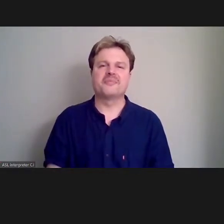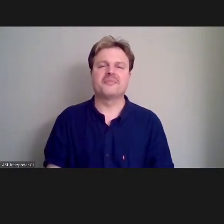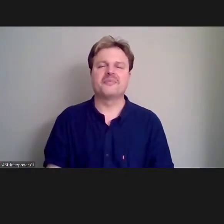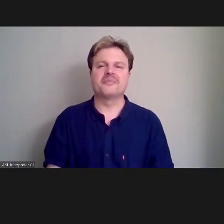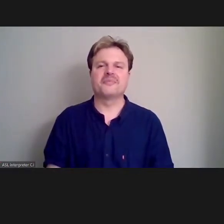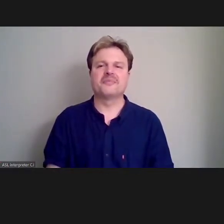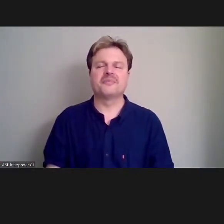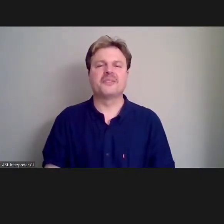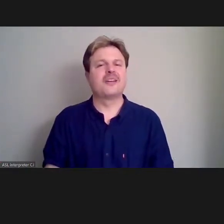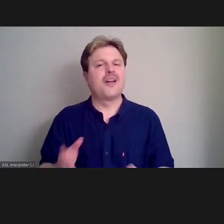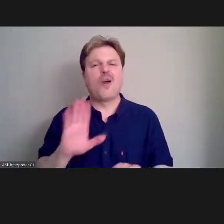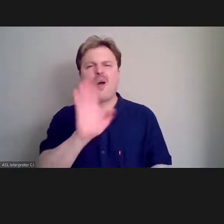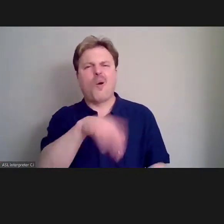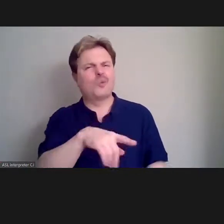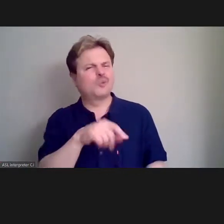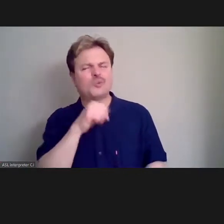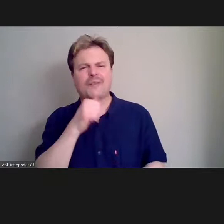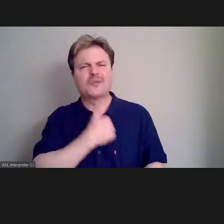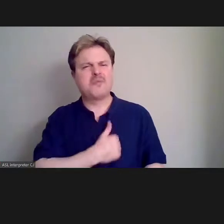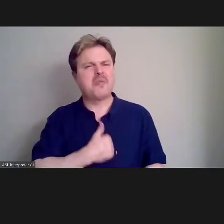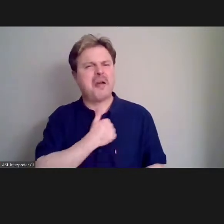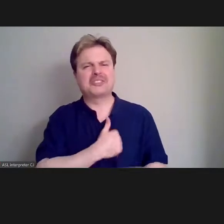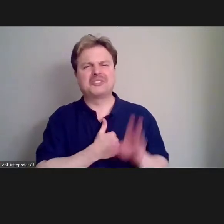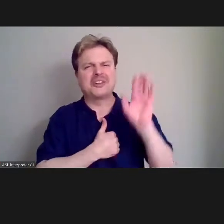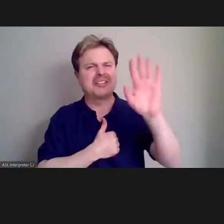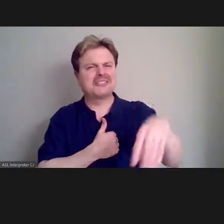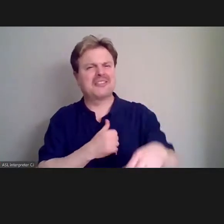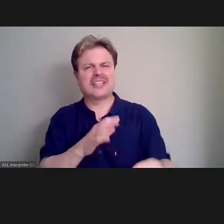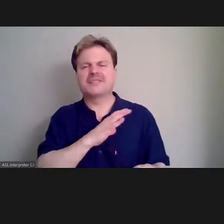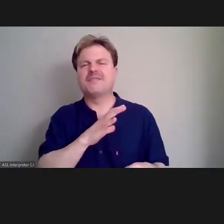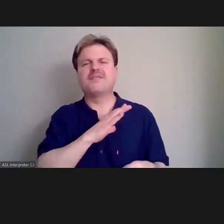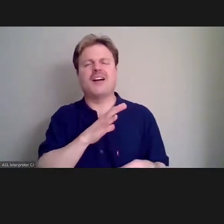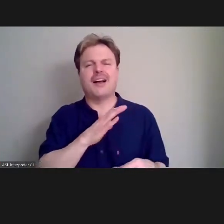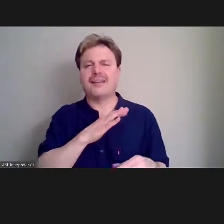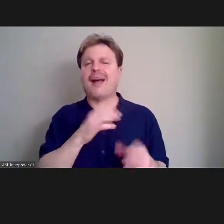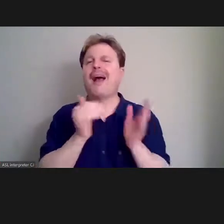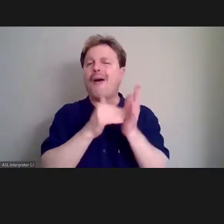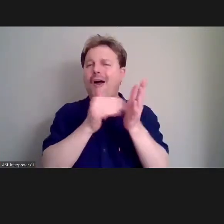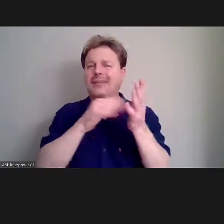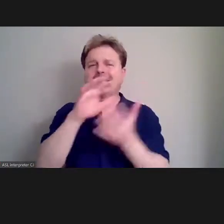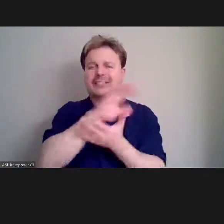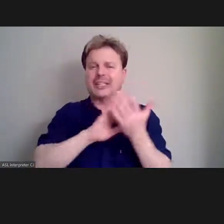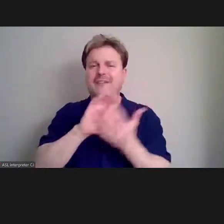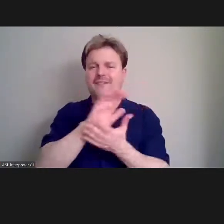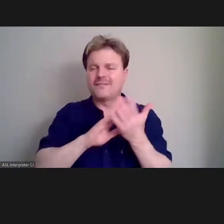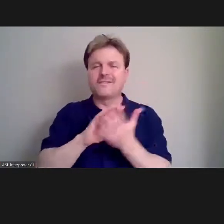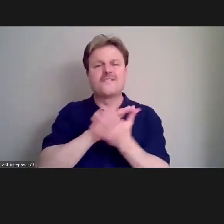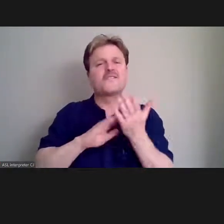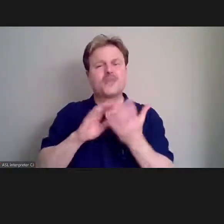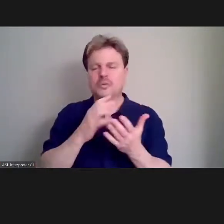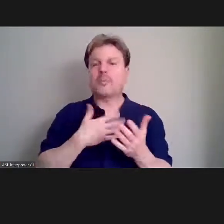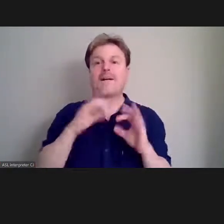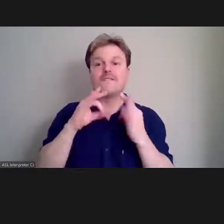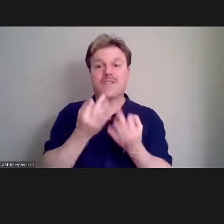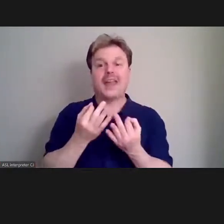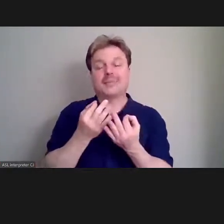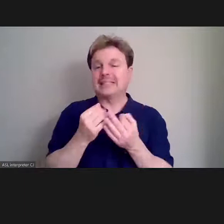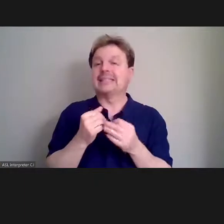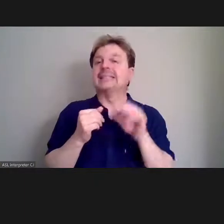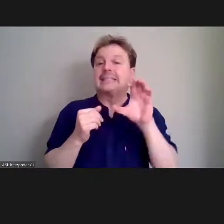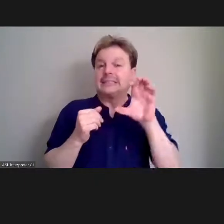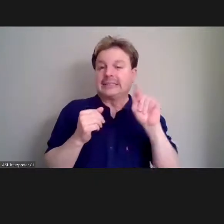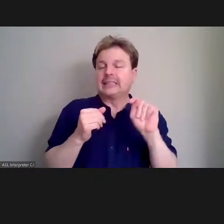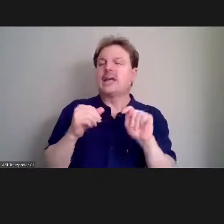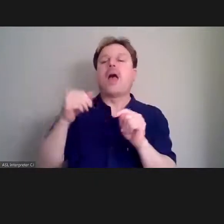There is no need to apologize. I often get confused with the time zone since half my family lives in EST and half of them in CT. So I am